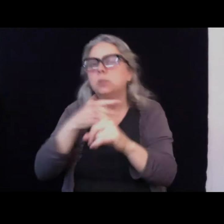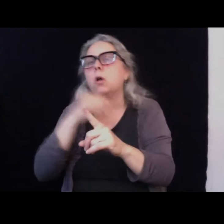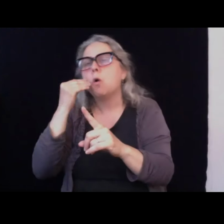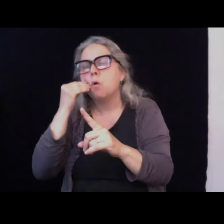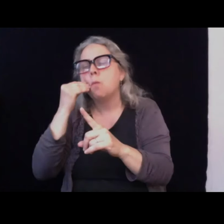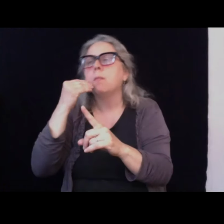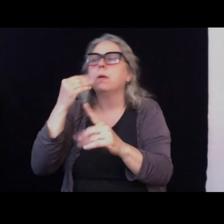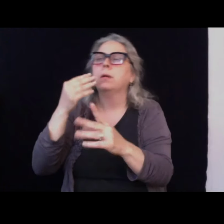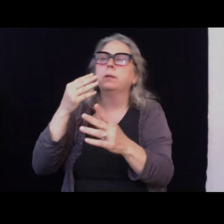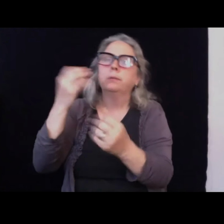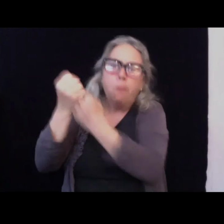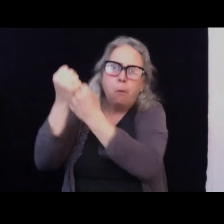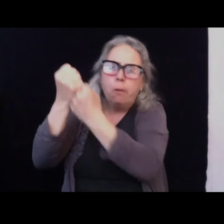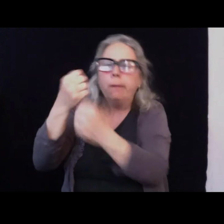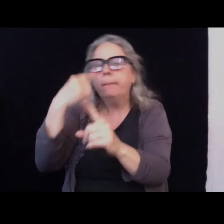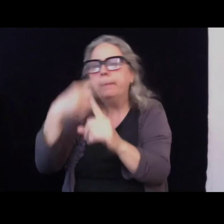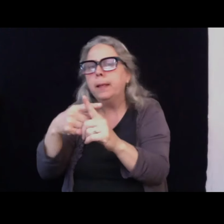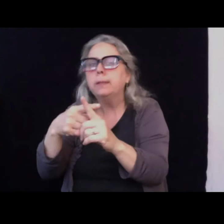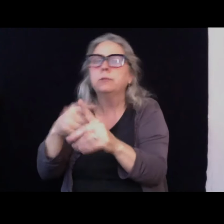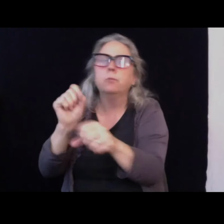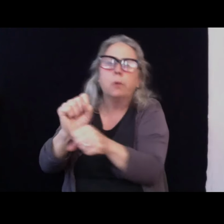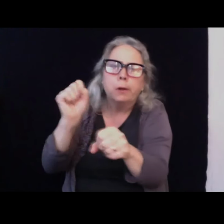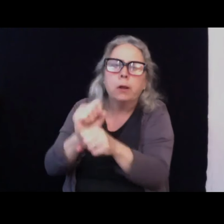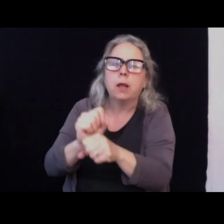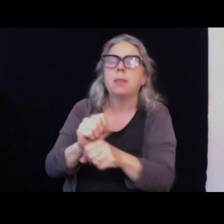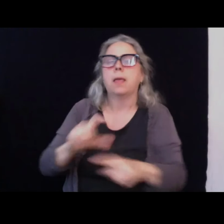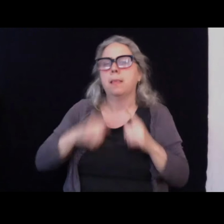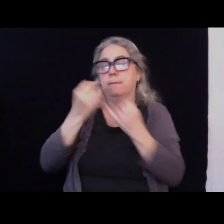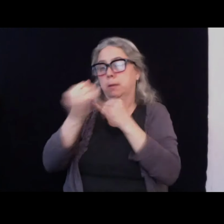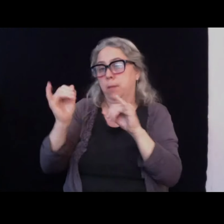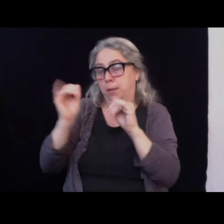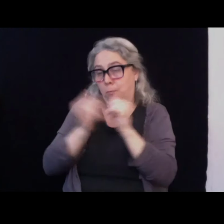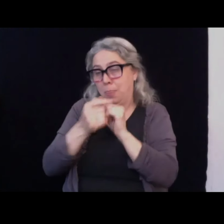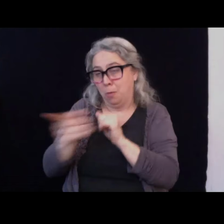things like that. And they live on their own with those. So